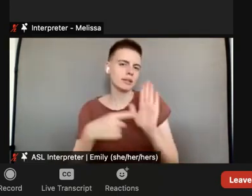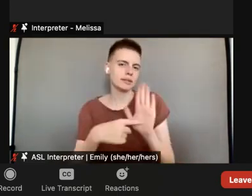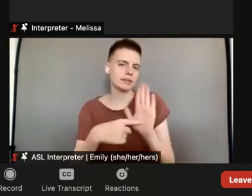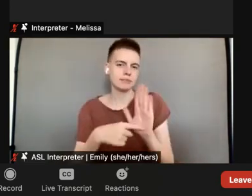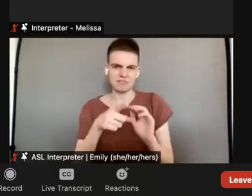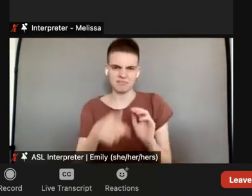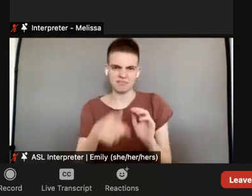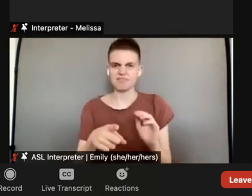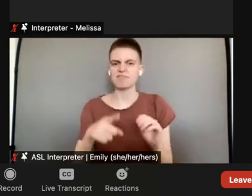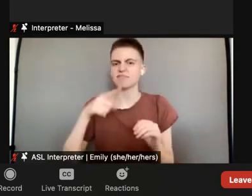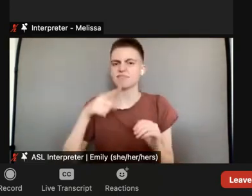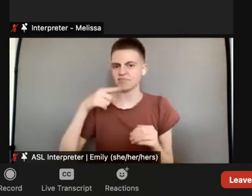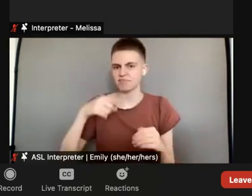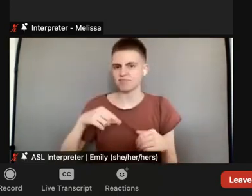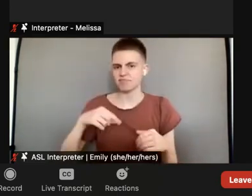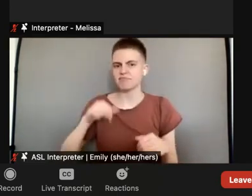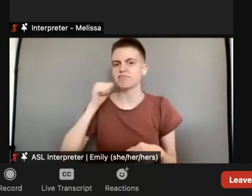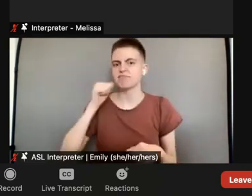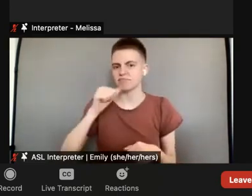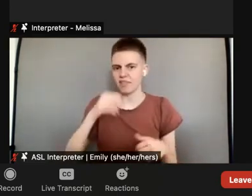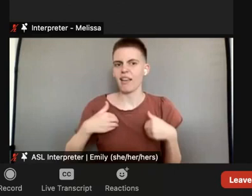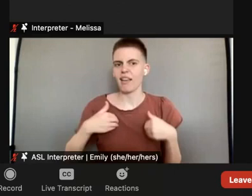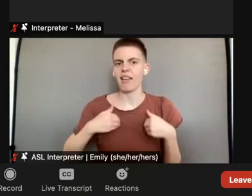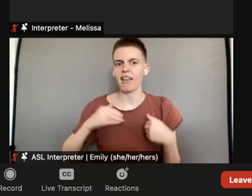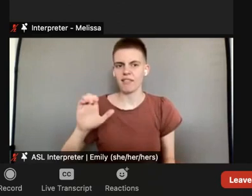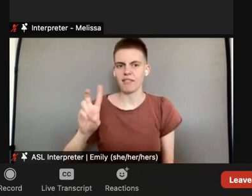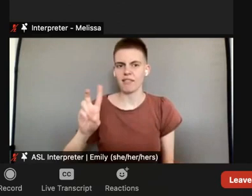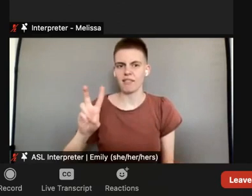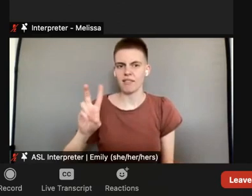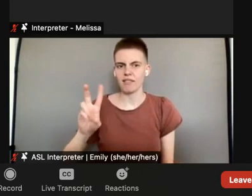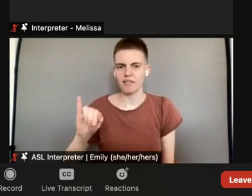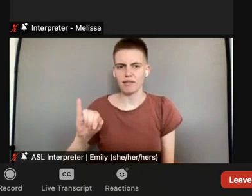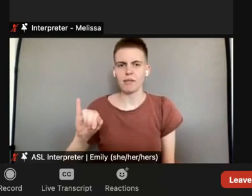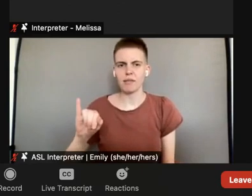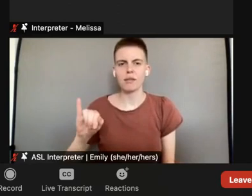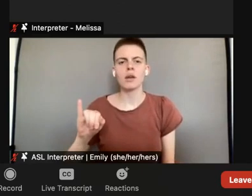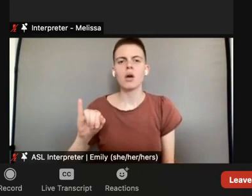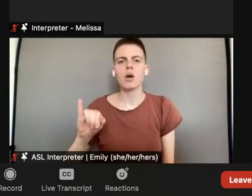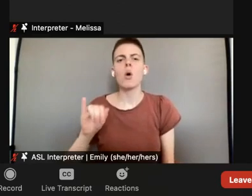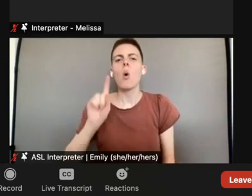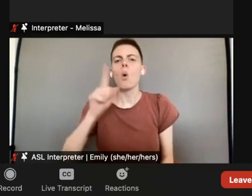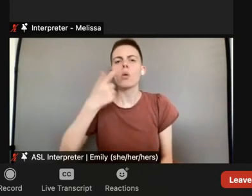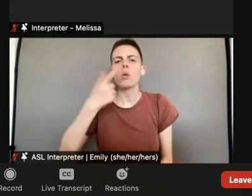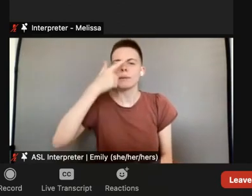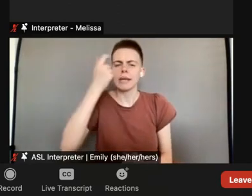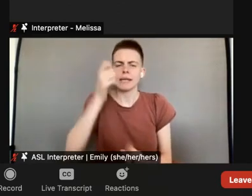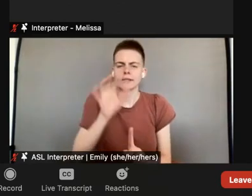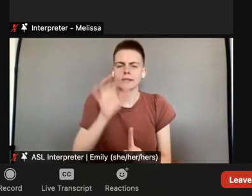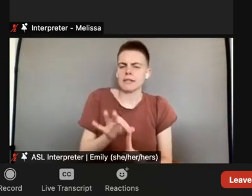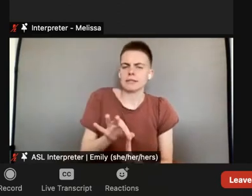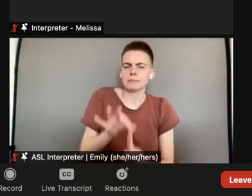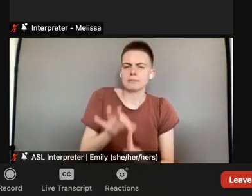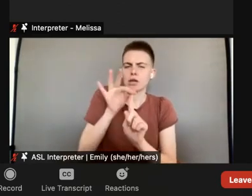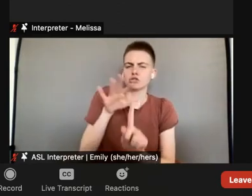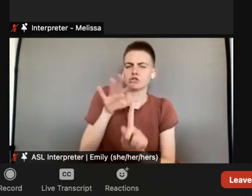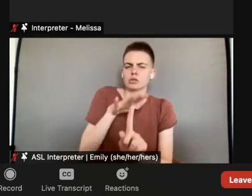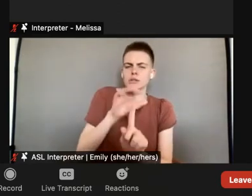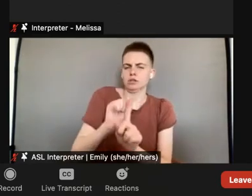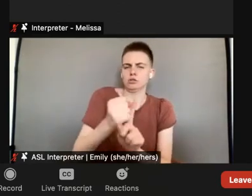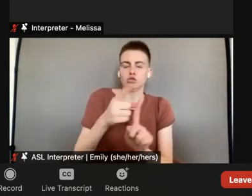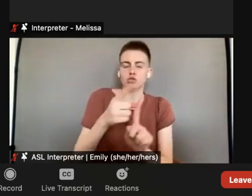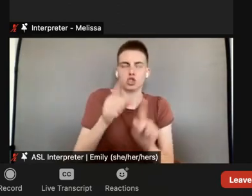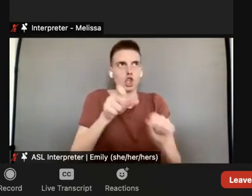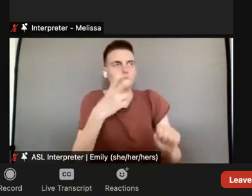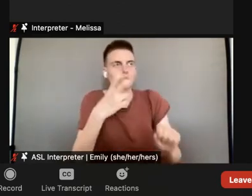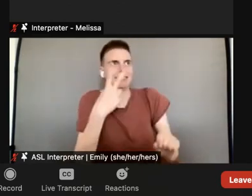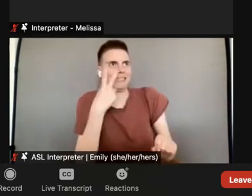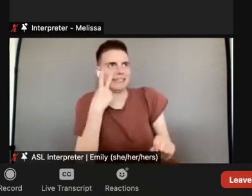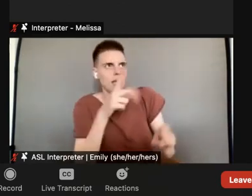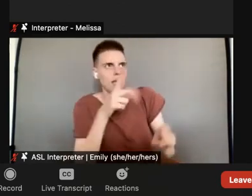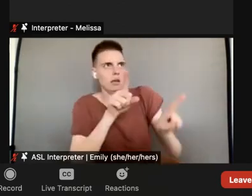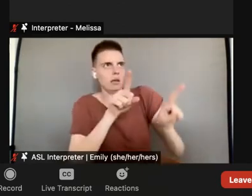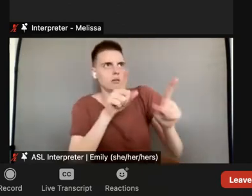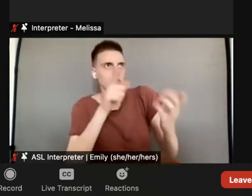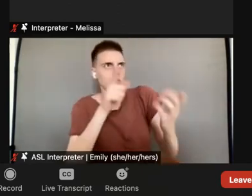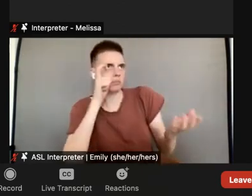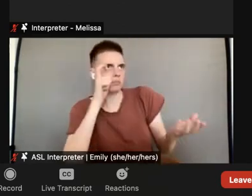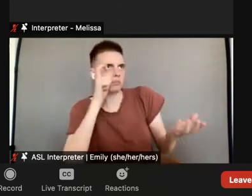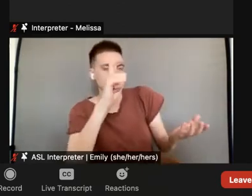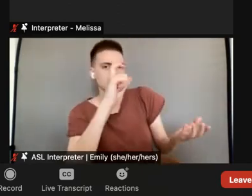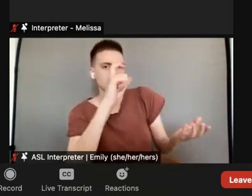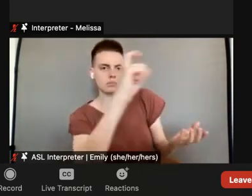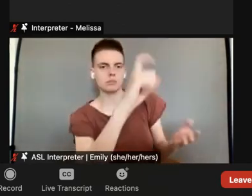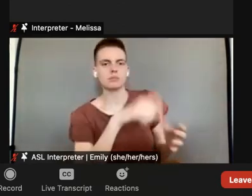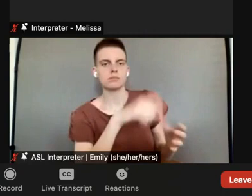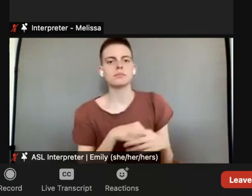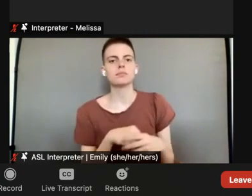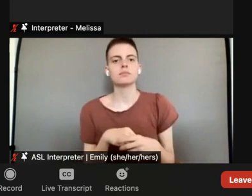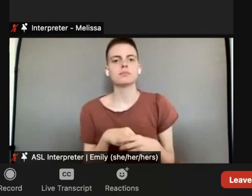only under this really special circumstance was she able to see that thing way off in the sky. Some things, it's important to remember that some things move too quickly or